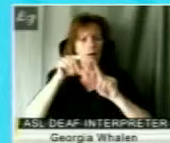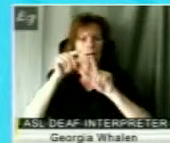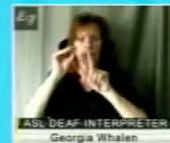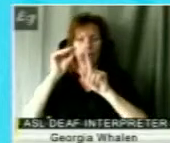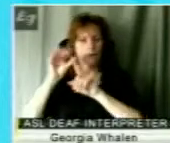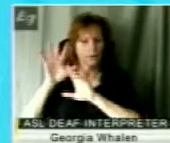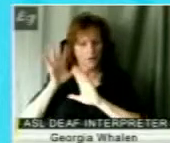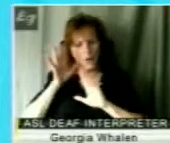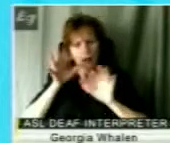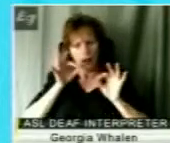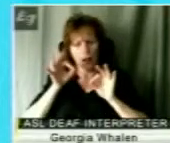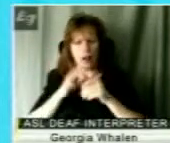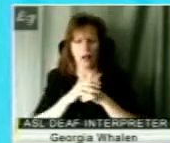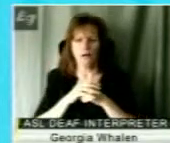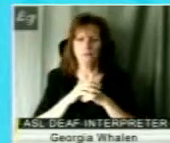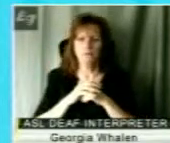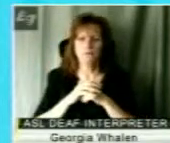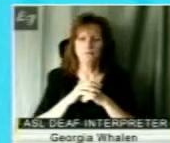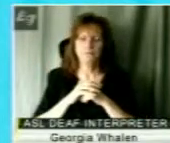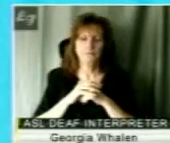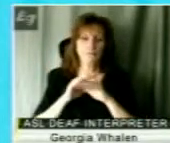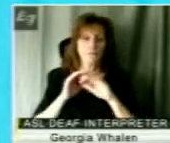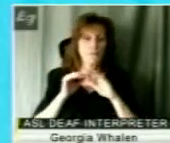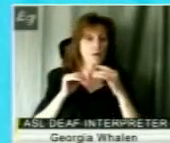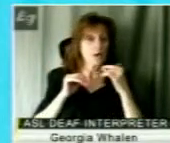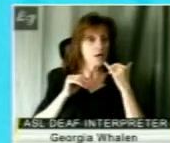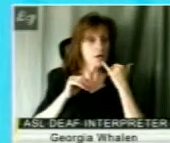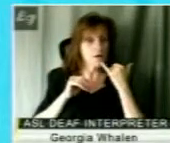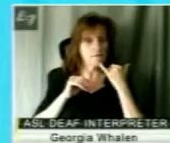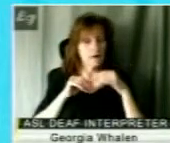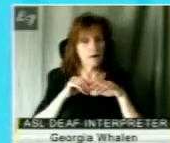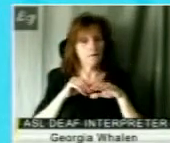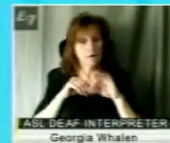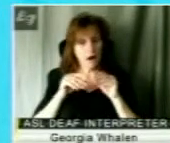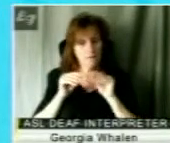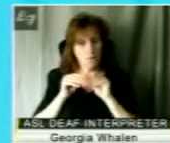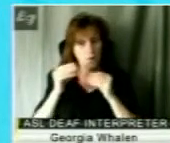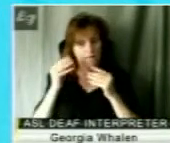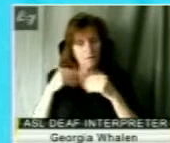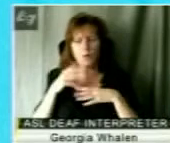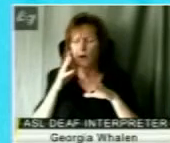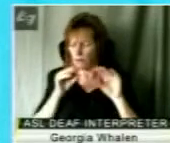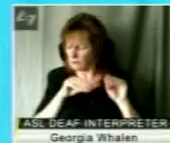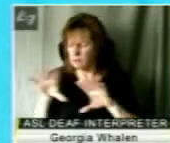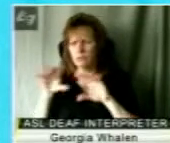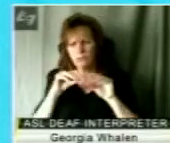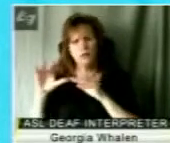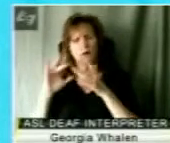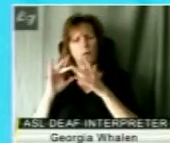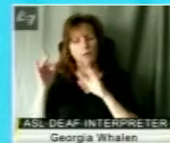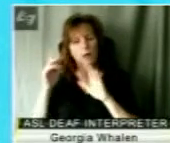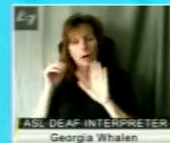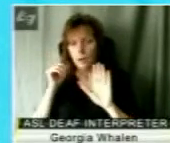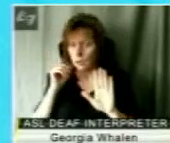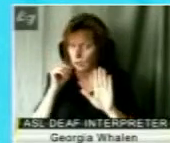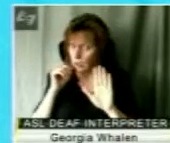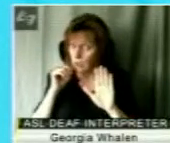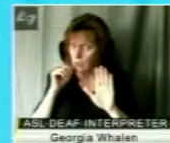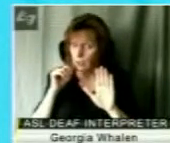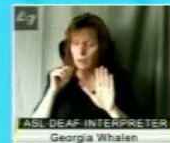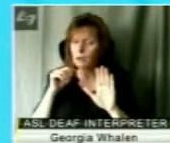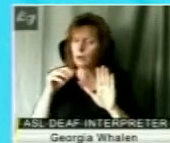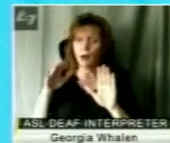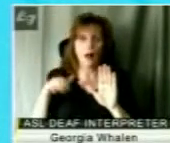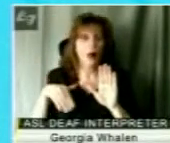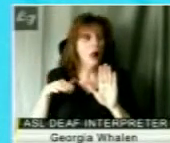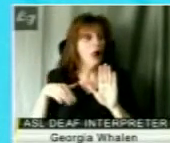it for yourself and see if there's anything more, and we know that, and we want to get that up there on the web. We haven't seen anything geographically in terms of